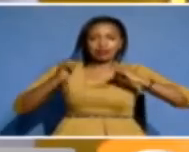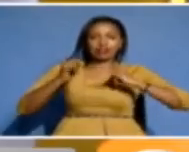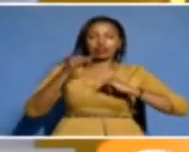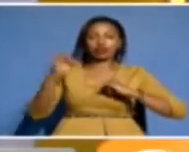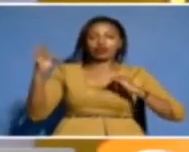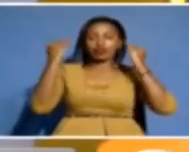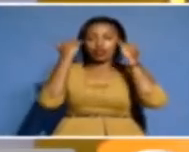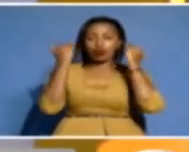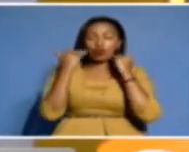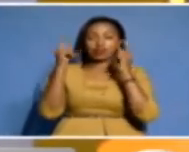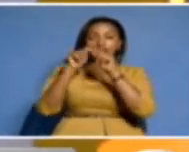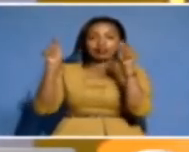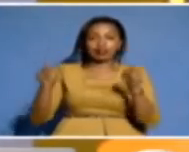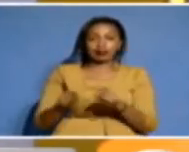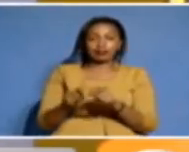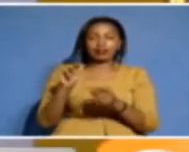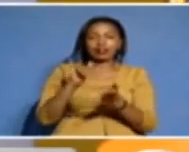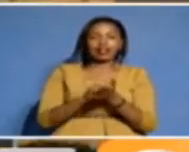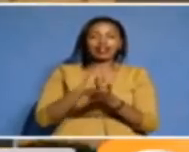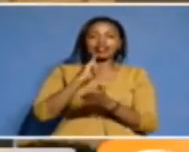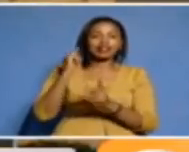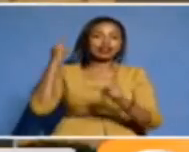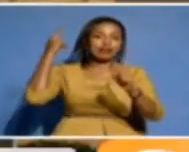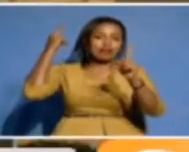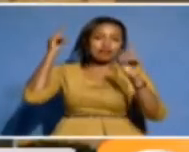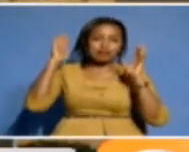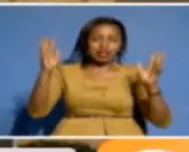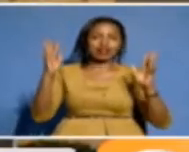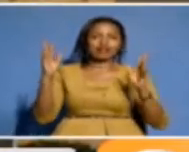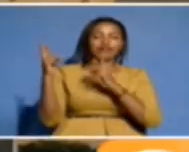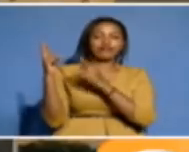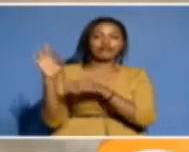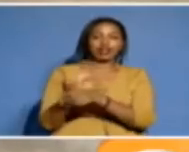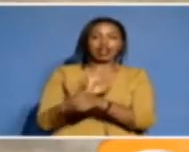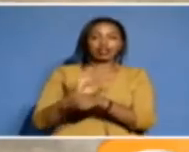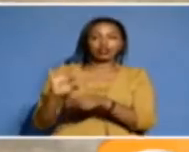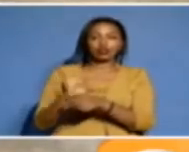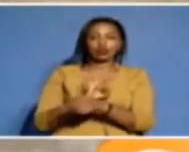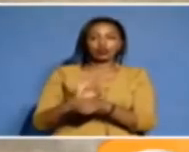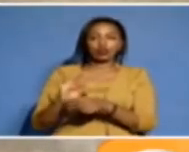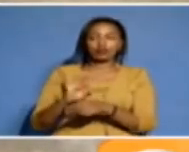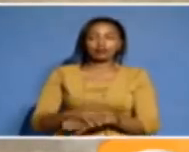judiciary. That is the core function. Enoch Sokolia, Citizen TV.